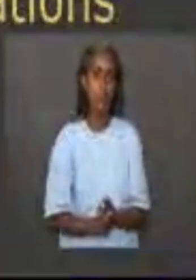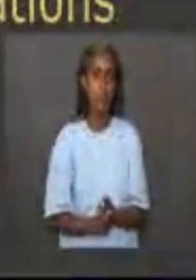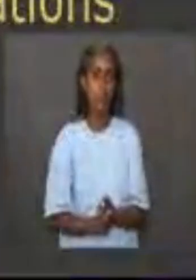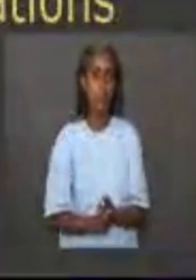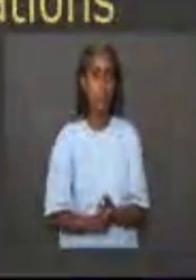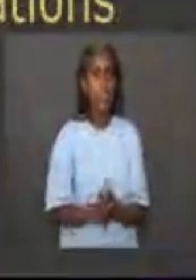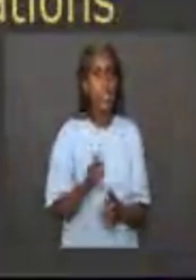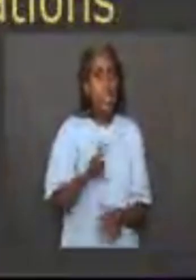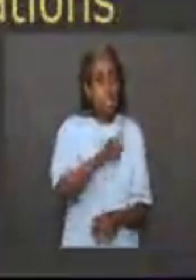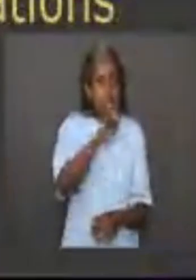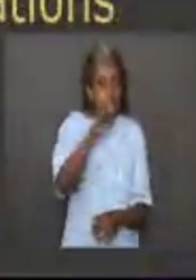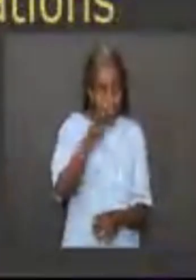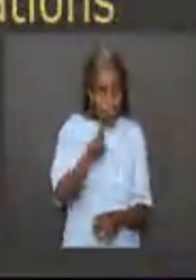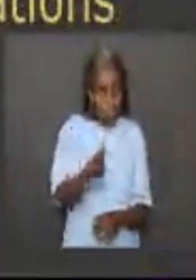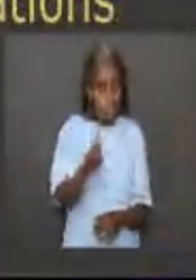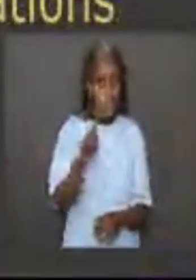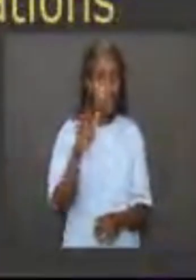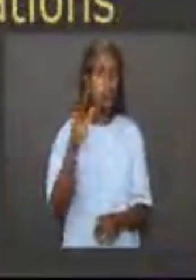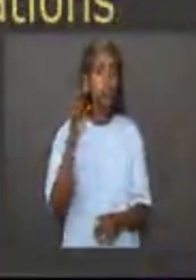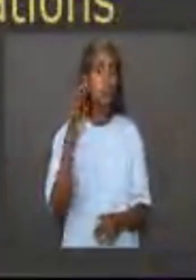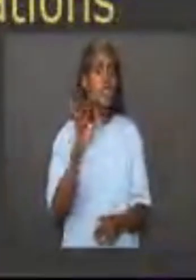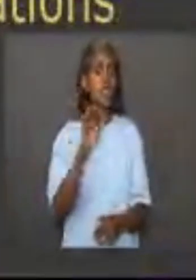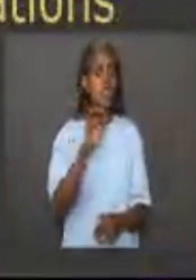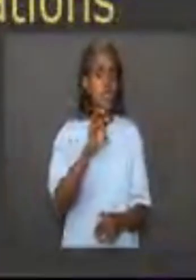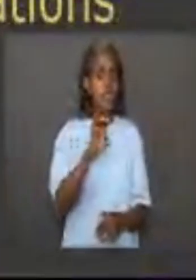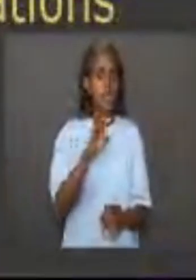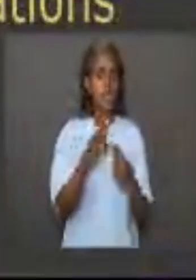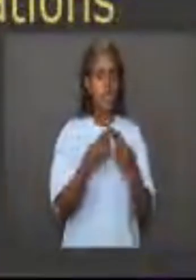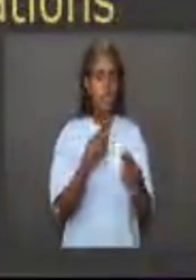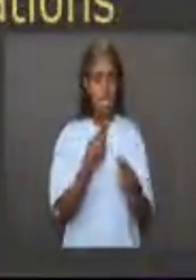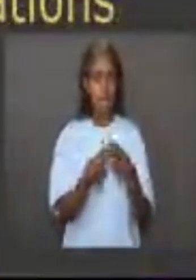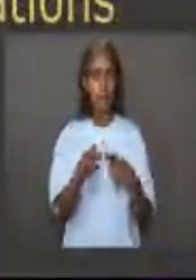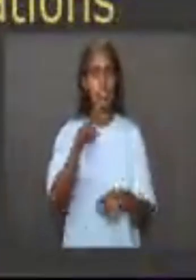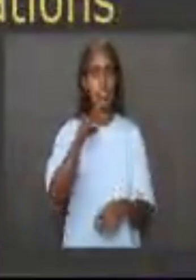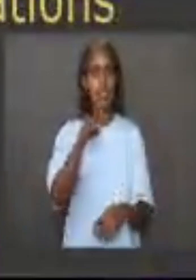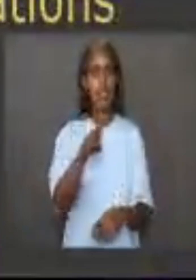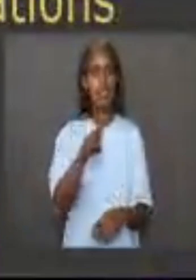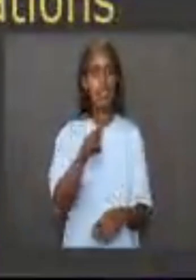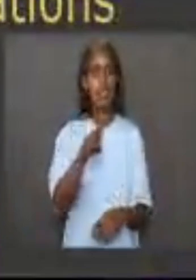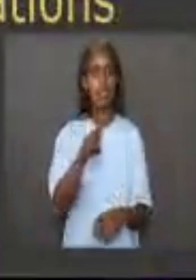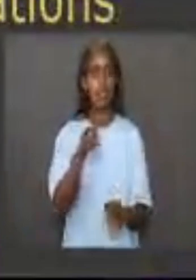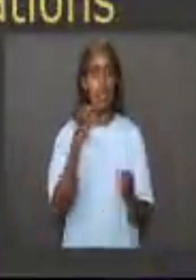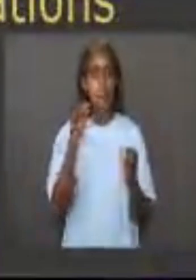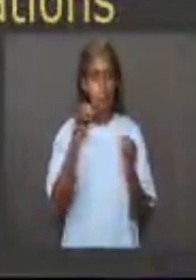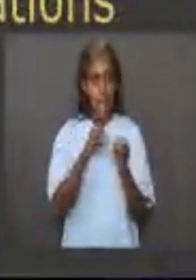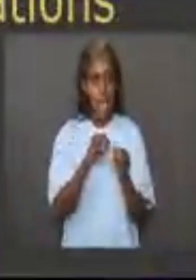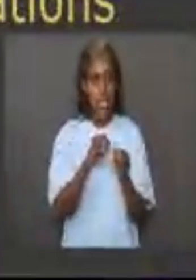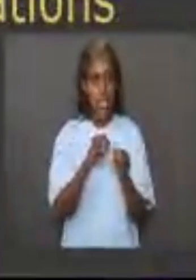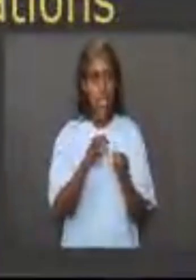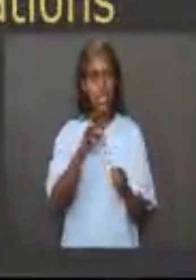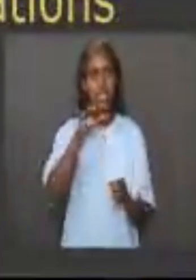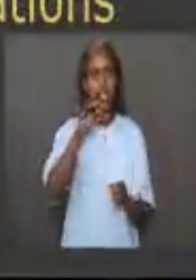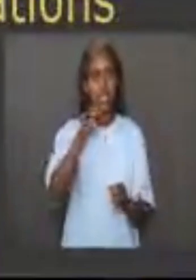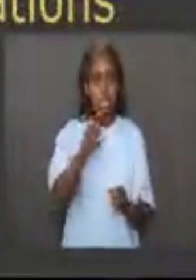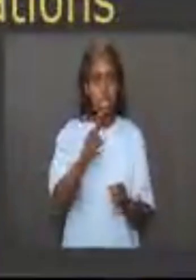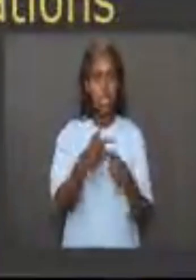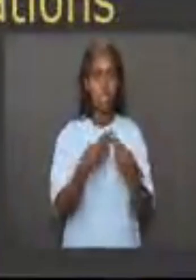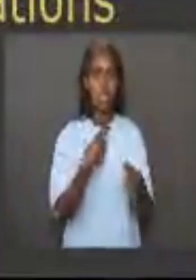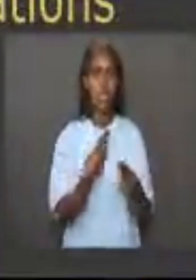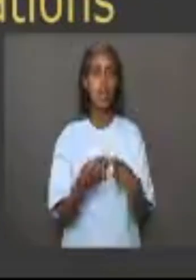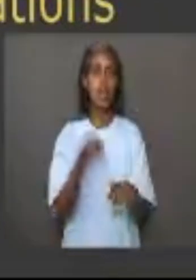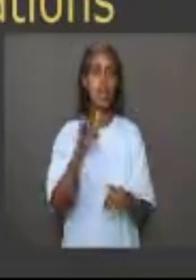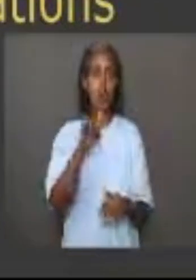An equation of the type c times x plus d times